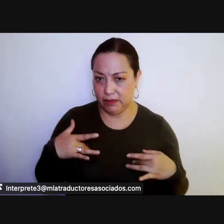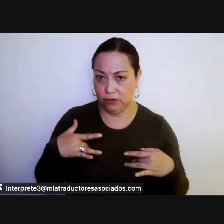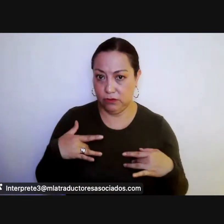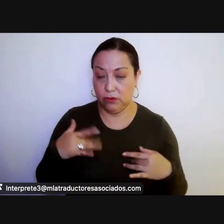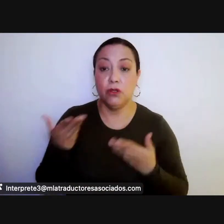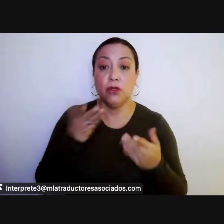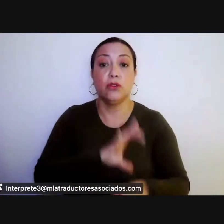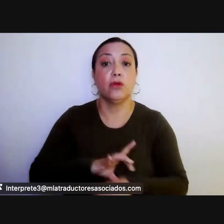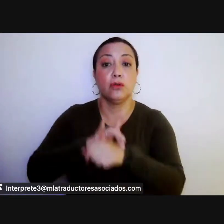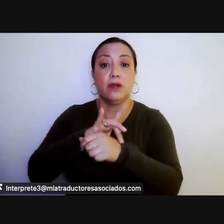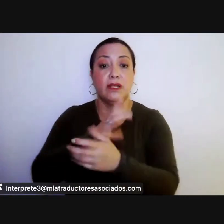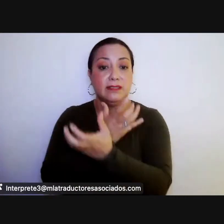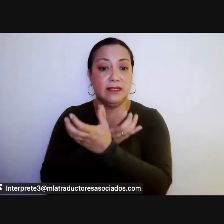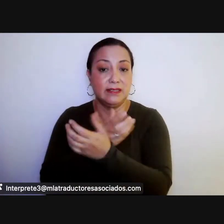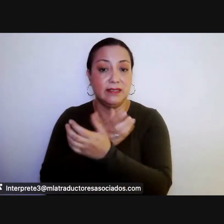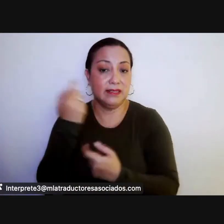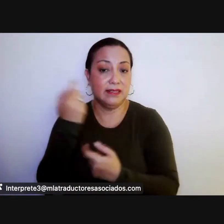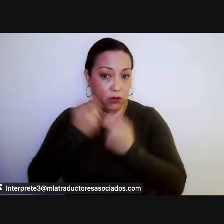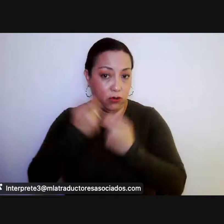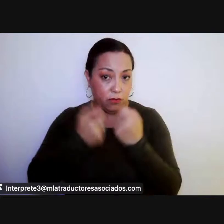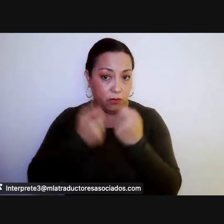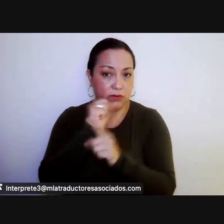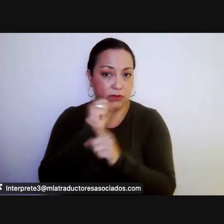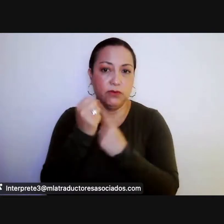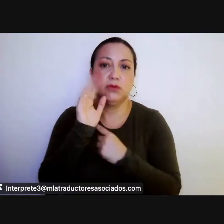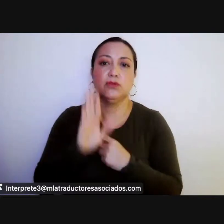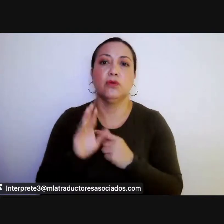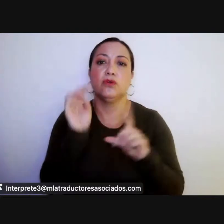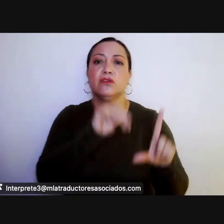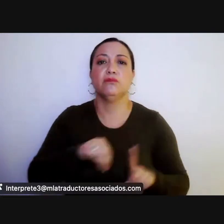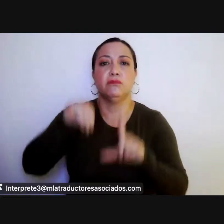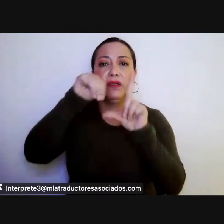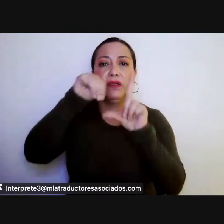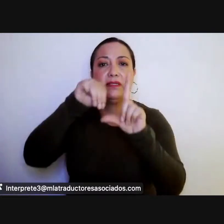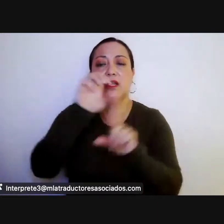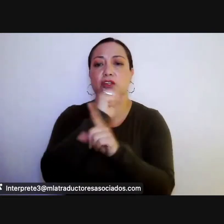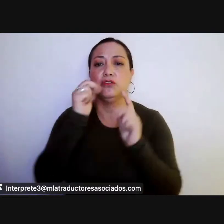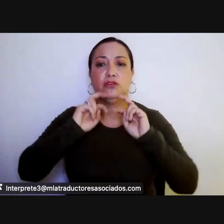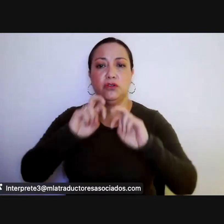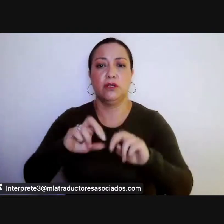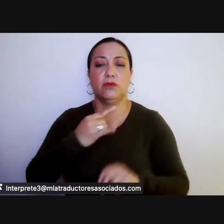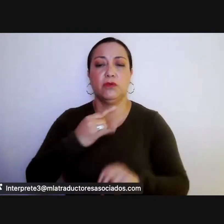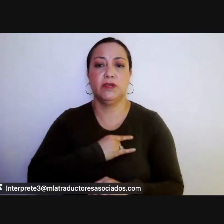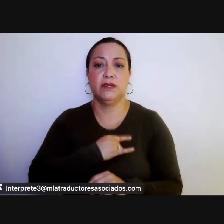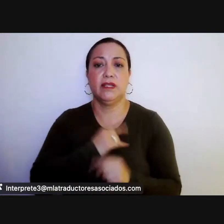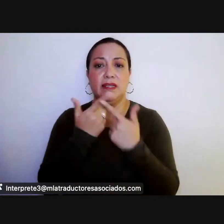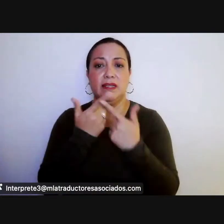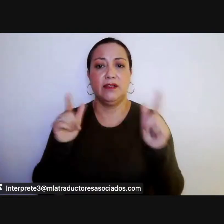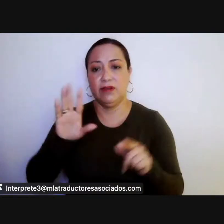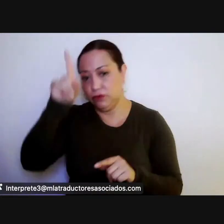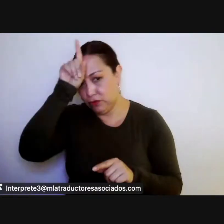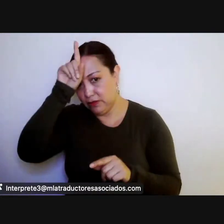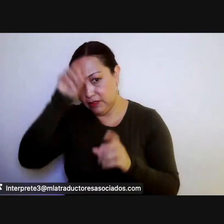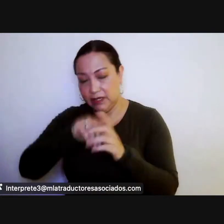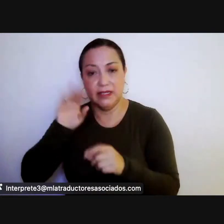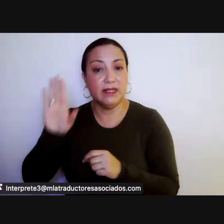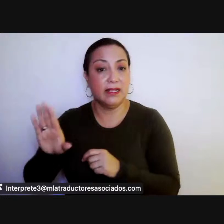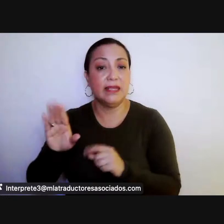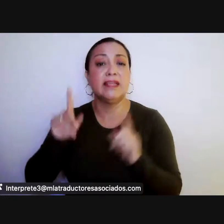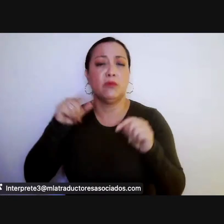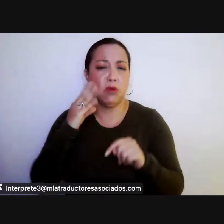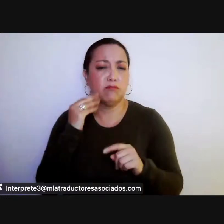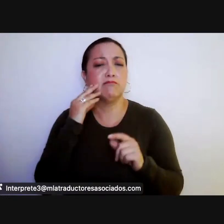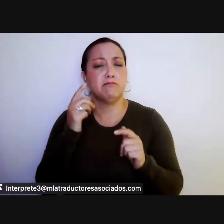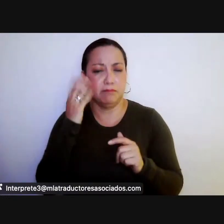policies, doctor in economic and social sciences, master in sociology in the University of Berlin, and